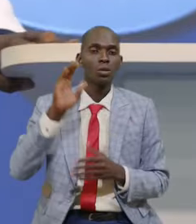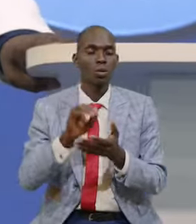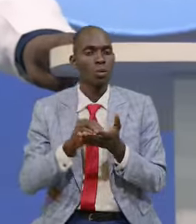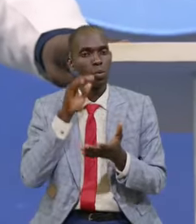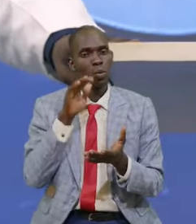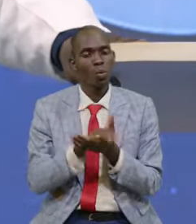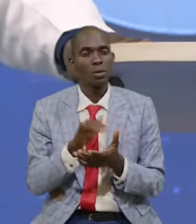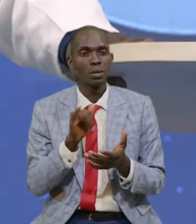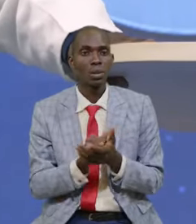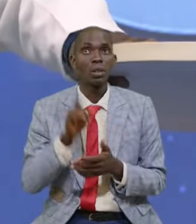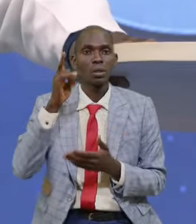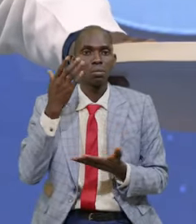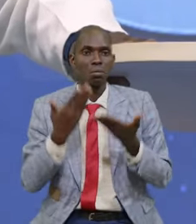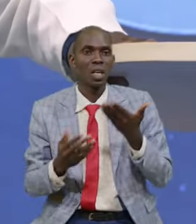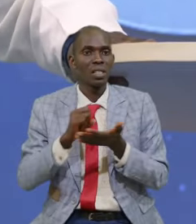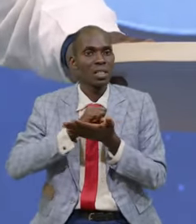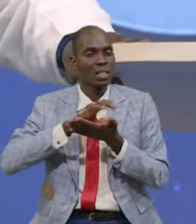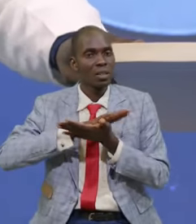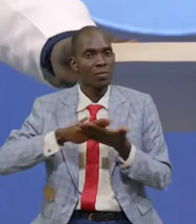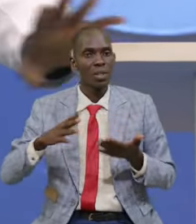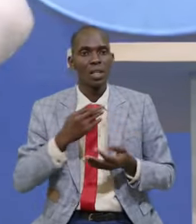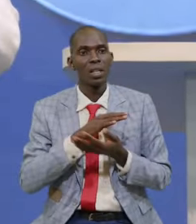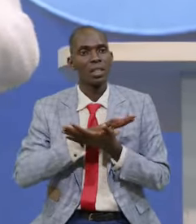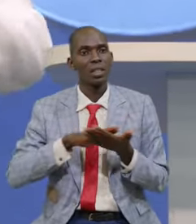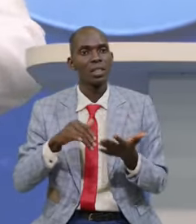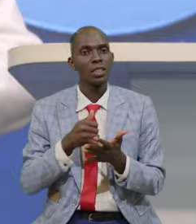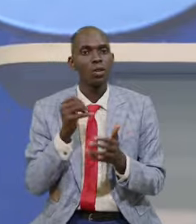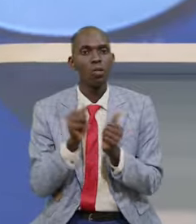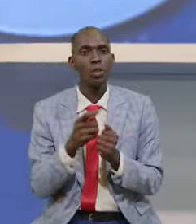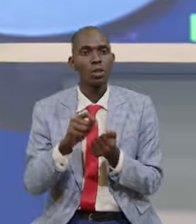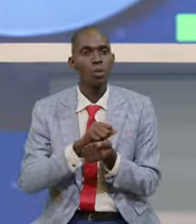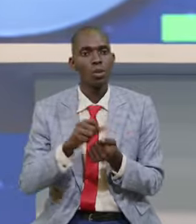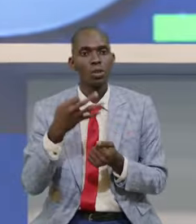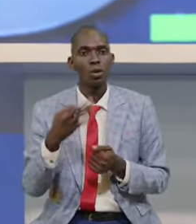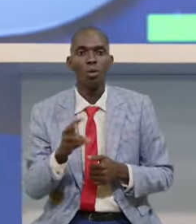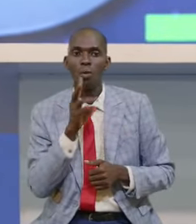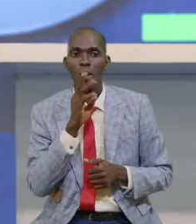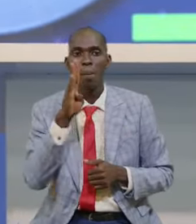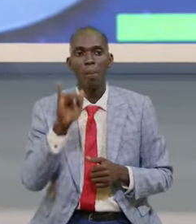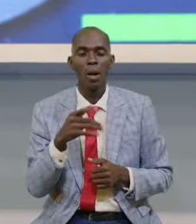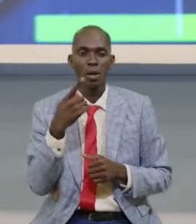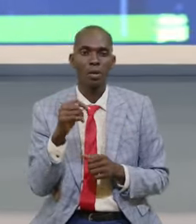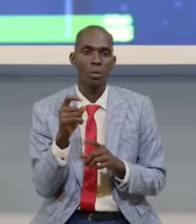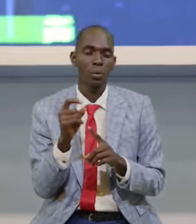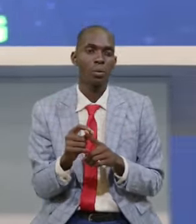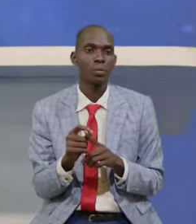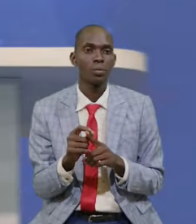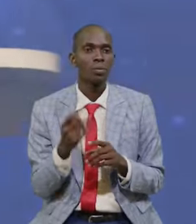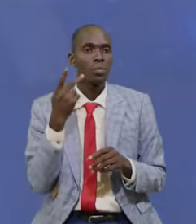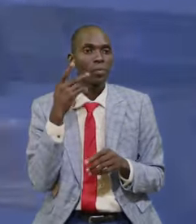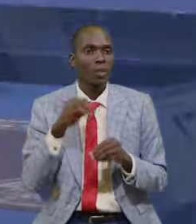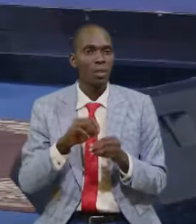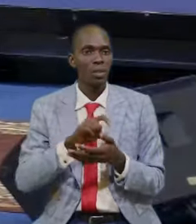might sanctify and cleanse it with the washing of water by the word. In verse